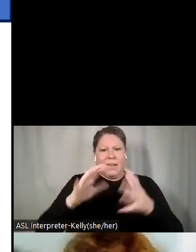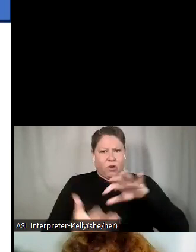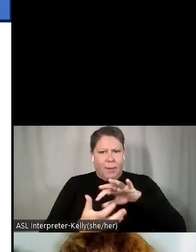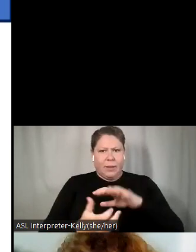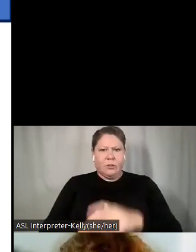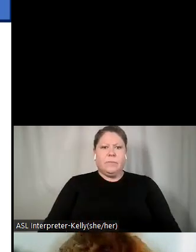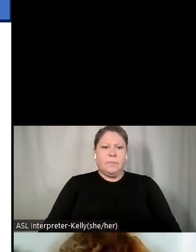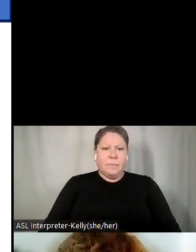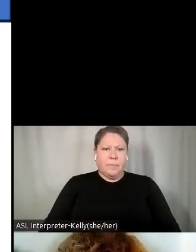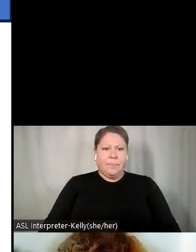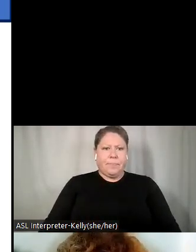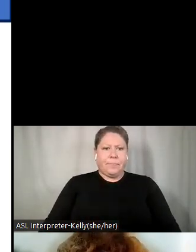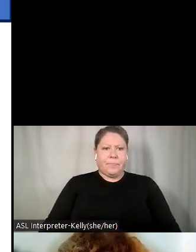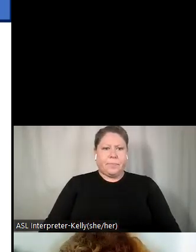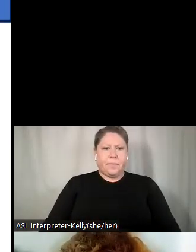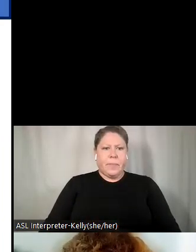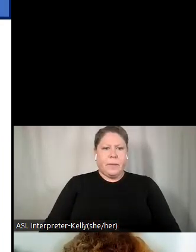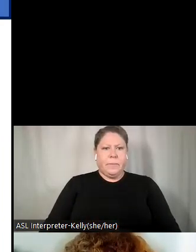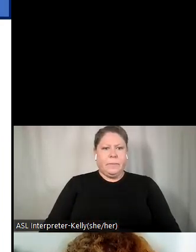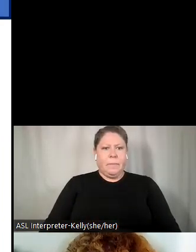form. Next slide, please.